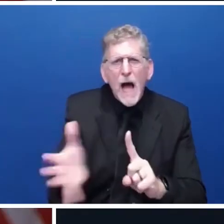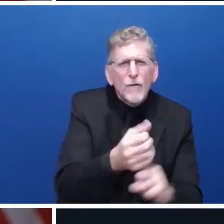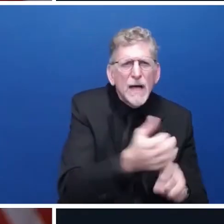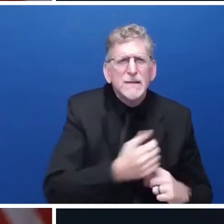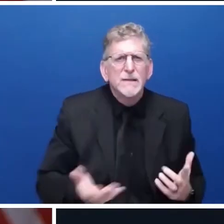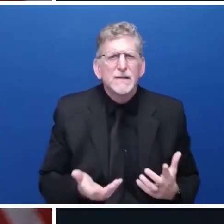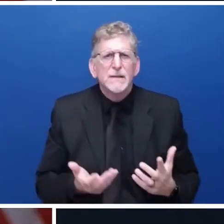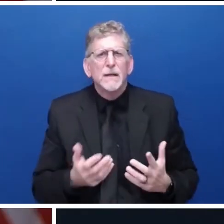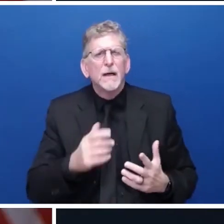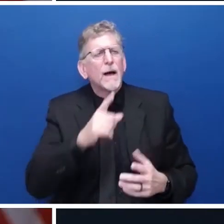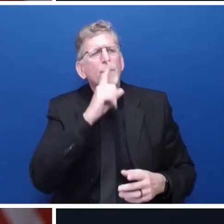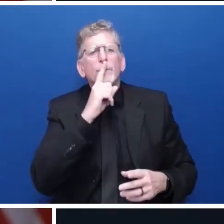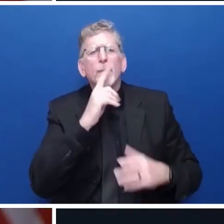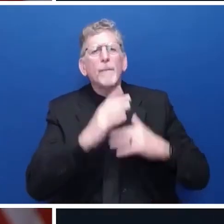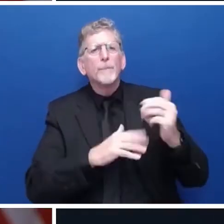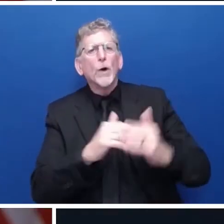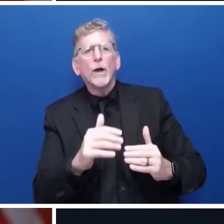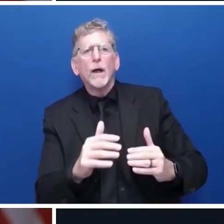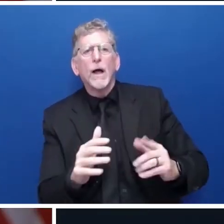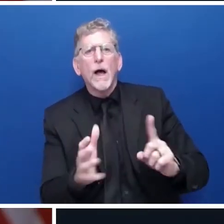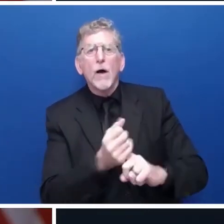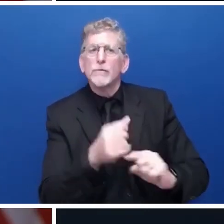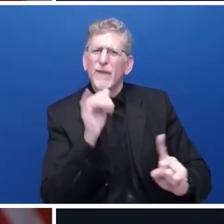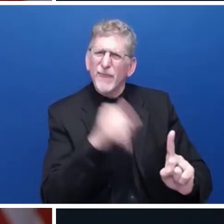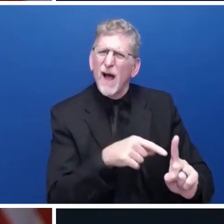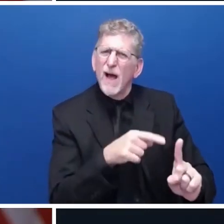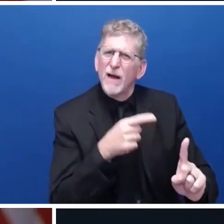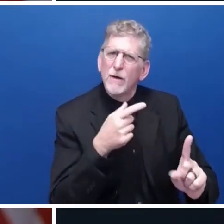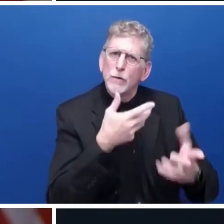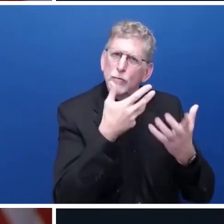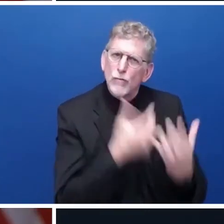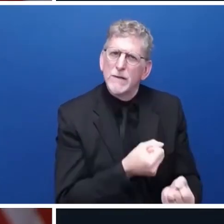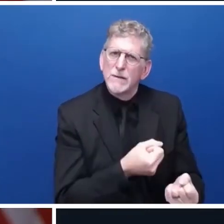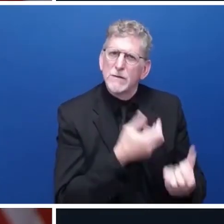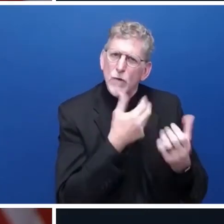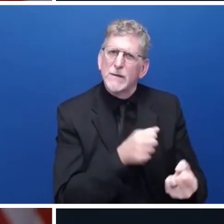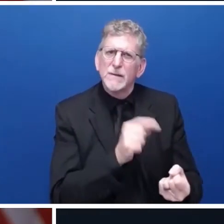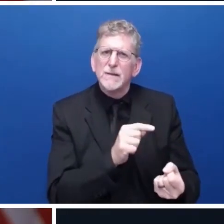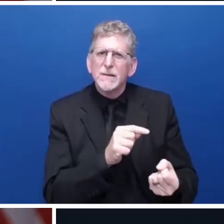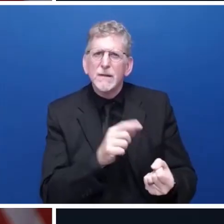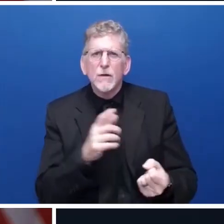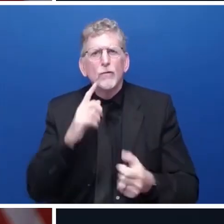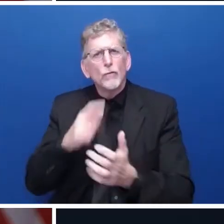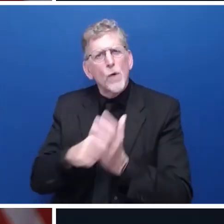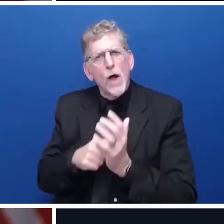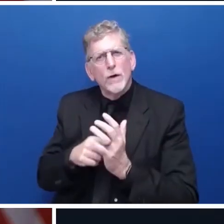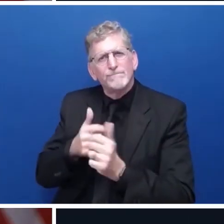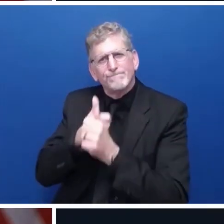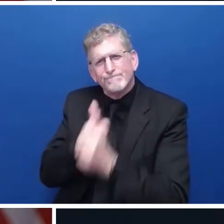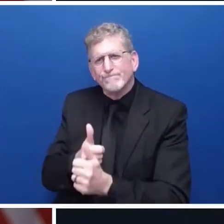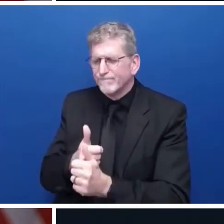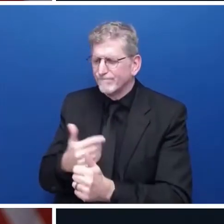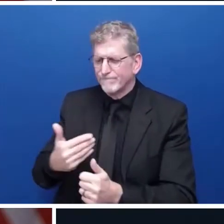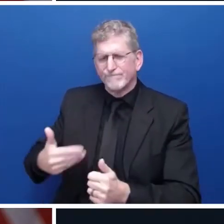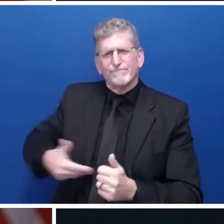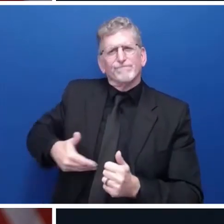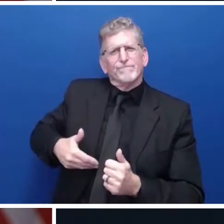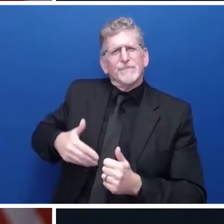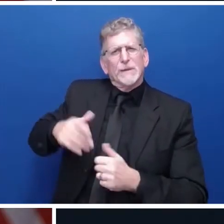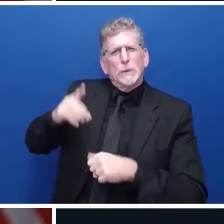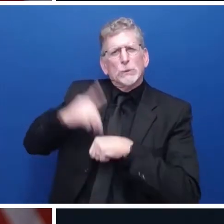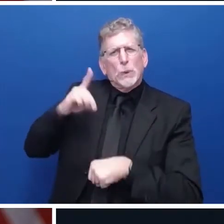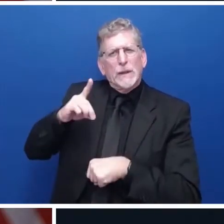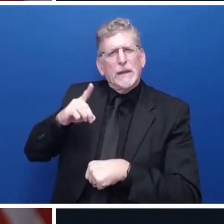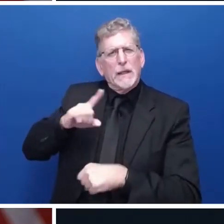community. And yet, our president has sent poorly trained federal agents into our cities, where they